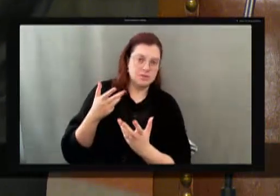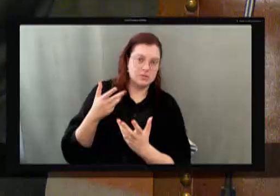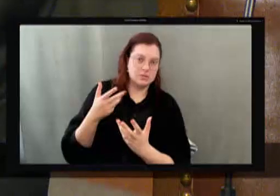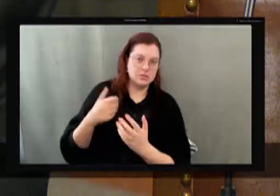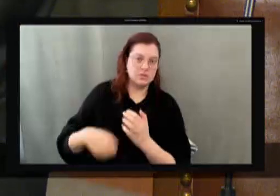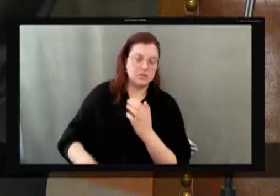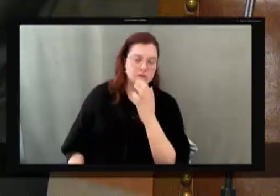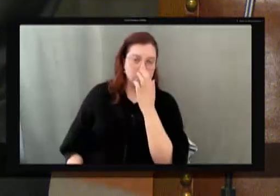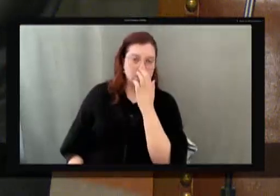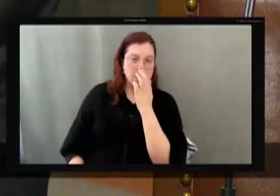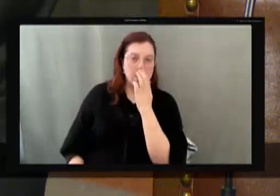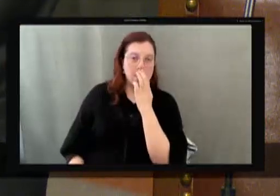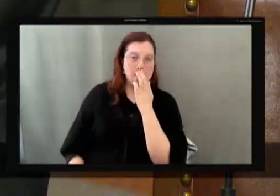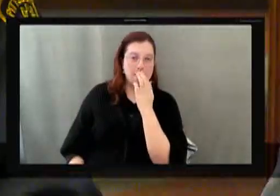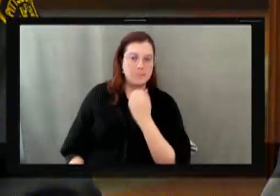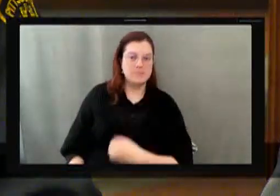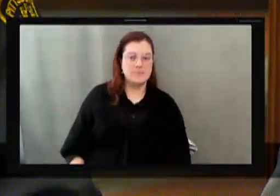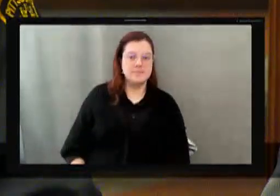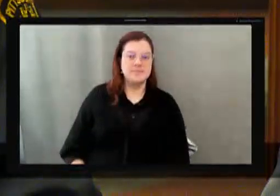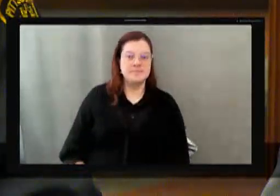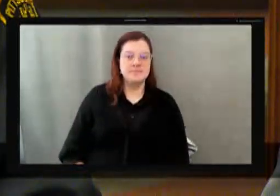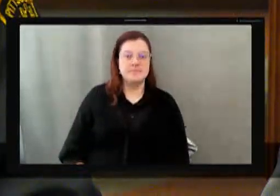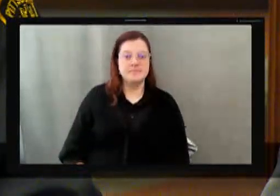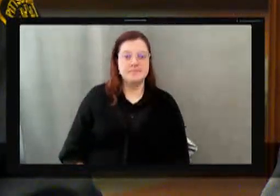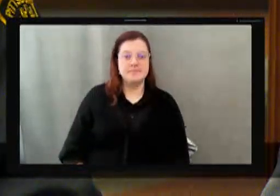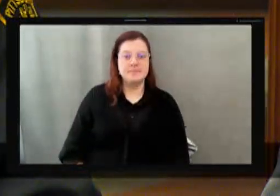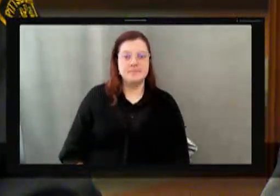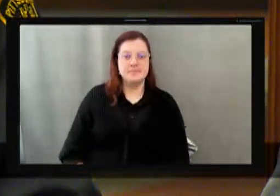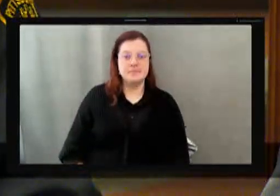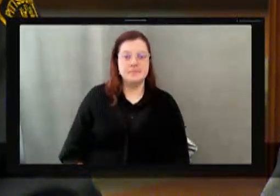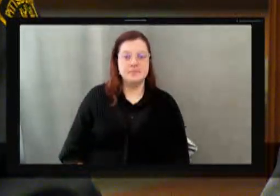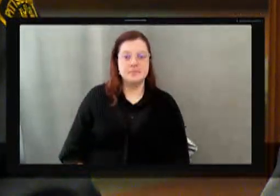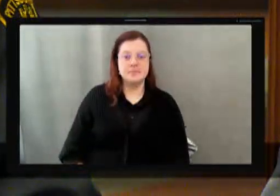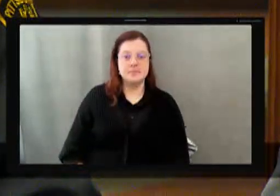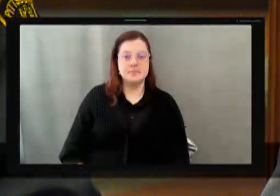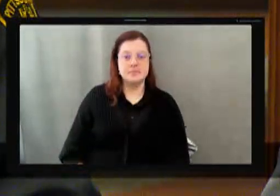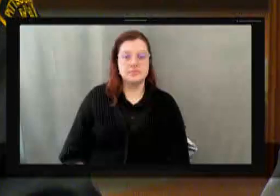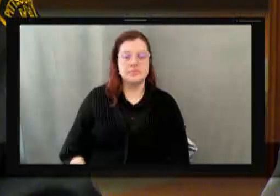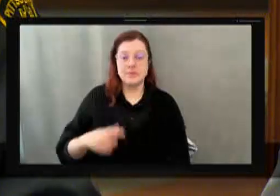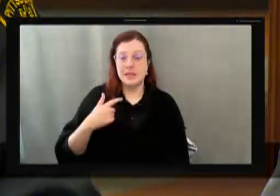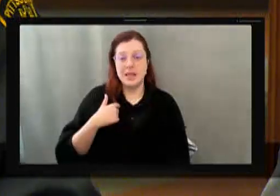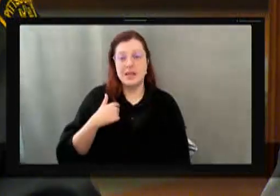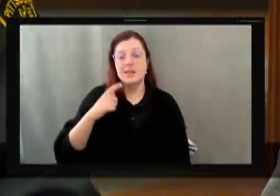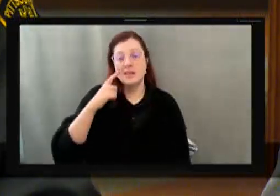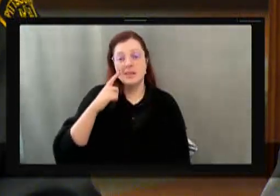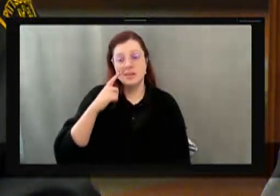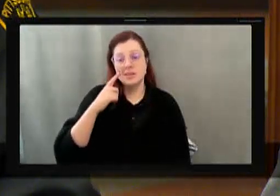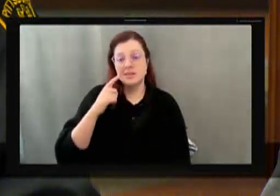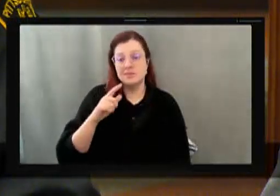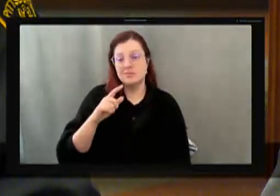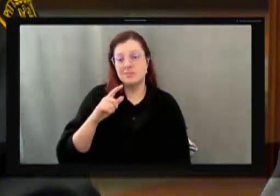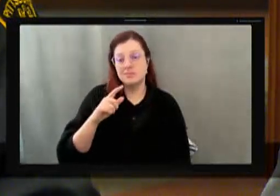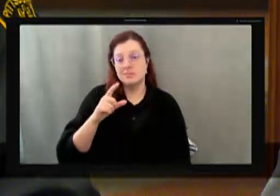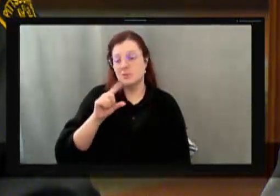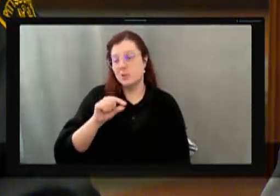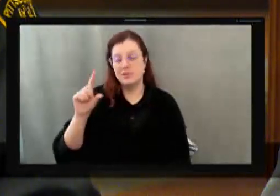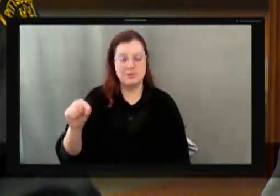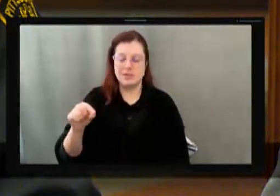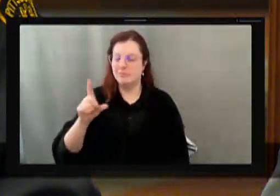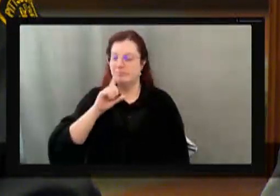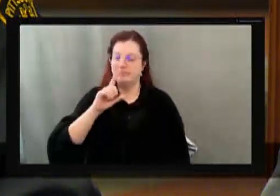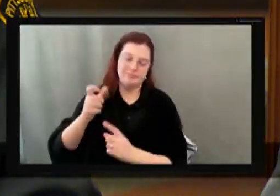2020? I mean, I don't think you can discount the effect that 2020 had on the profession of policing, because that was